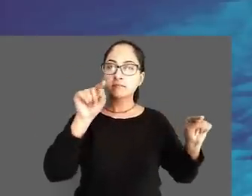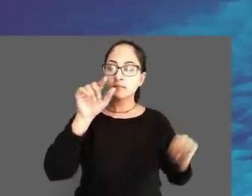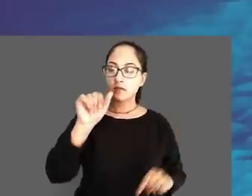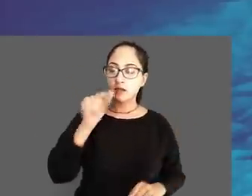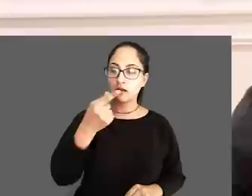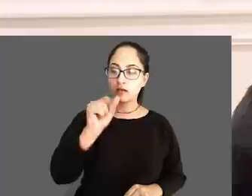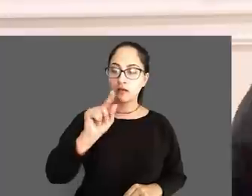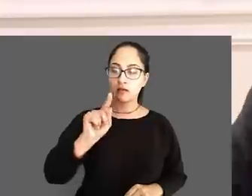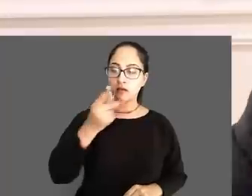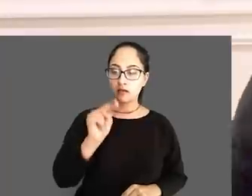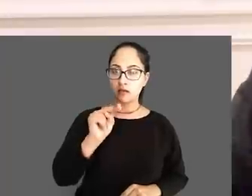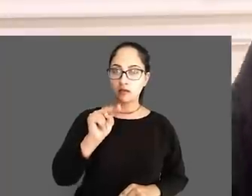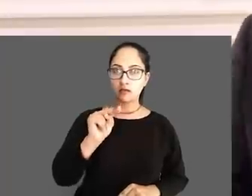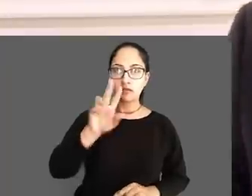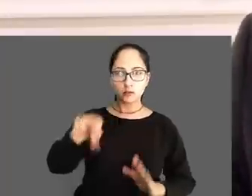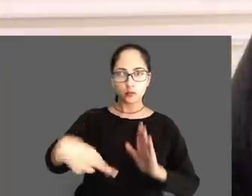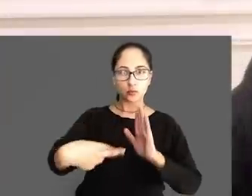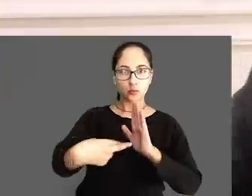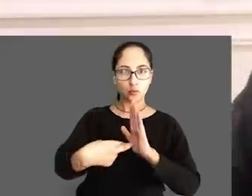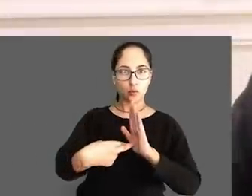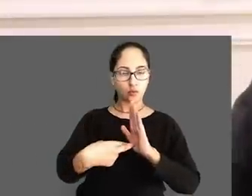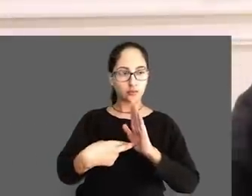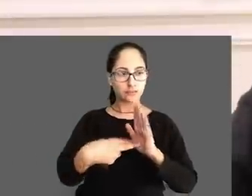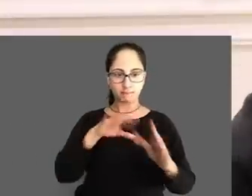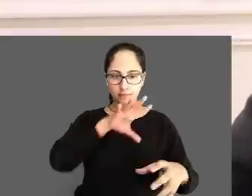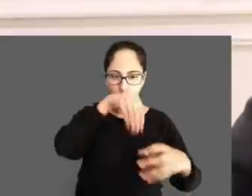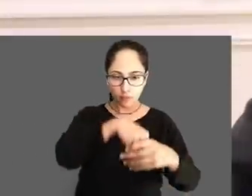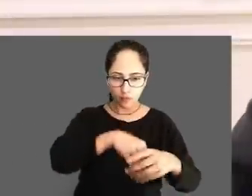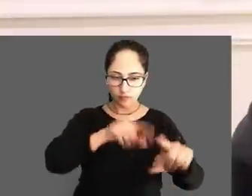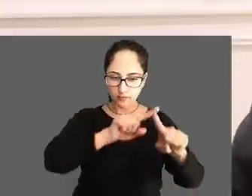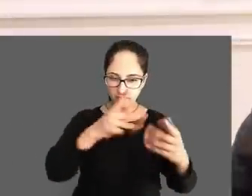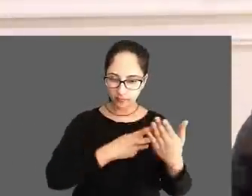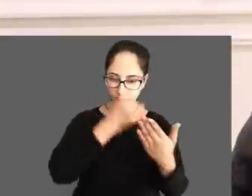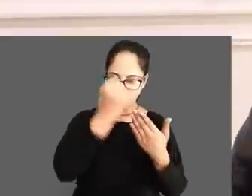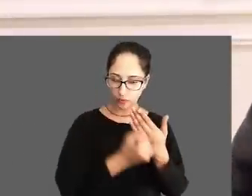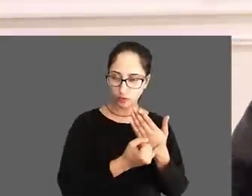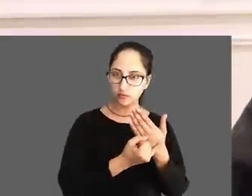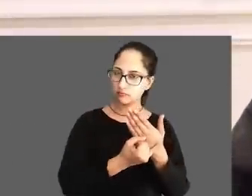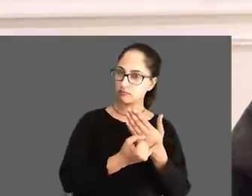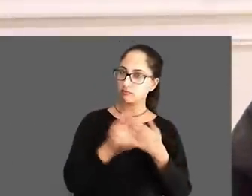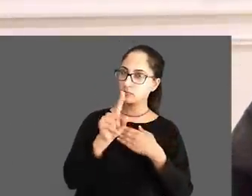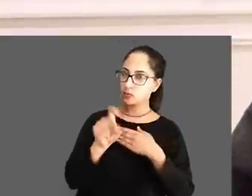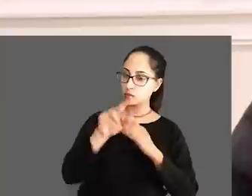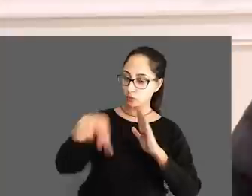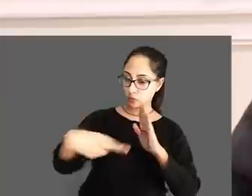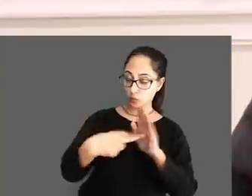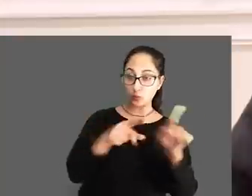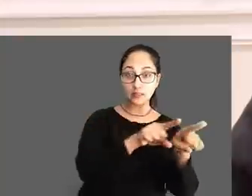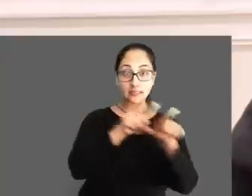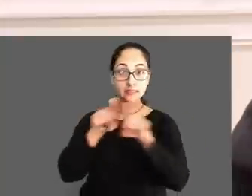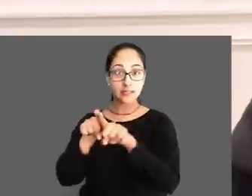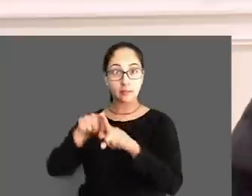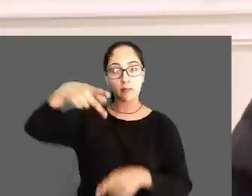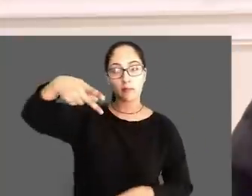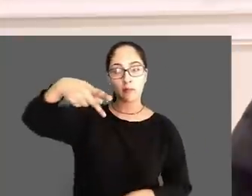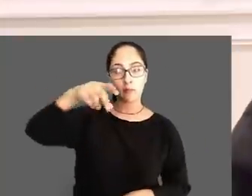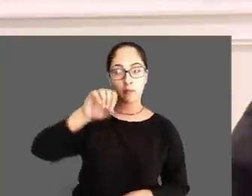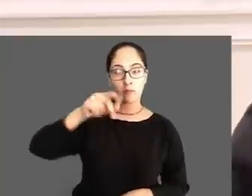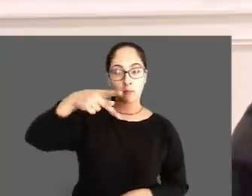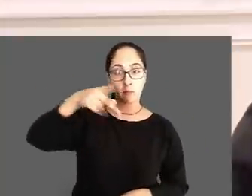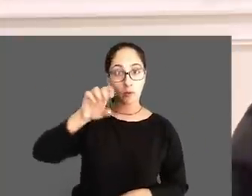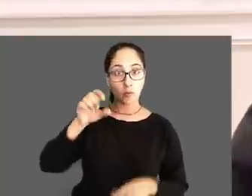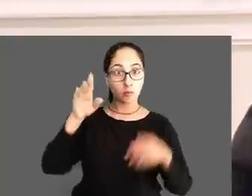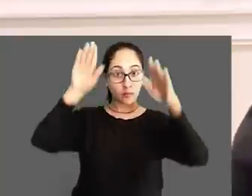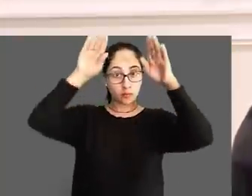pope? Yeah, a very common comparison that is made. But once again, it